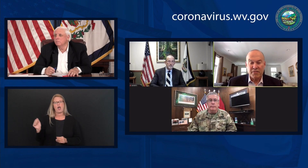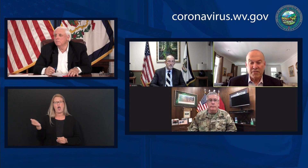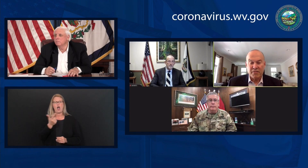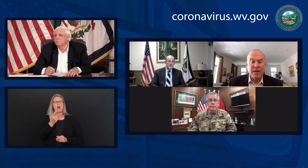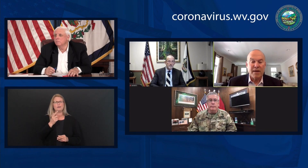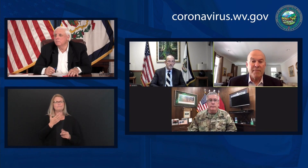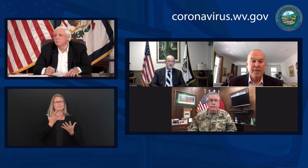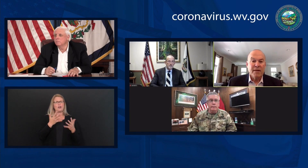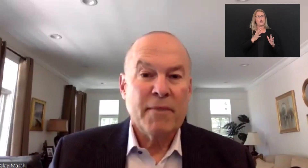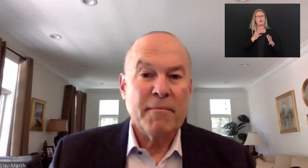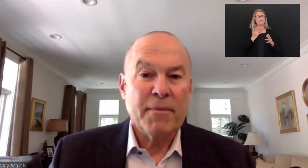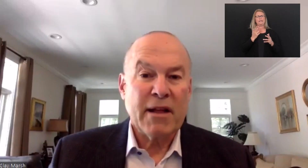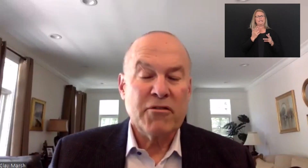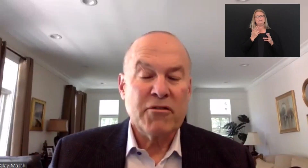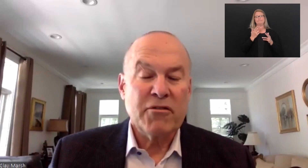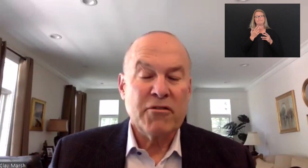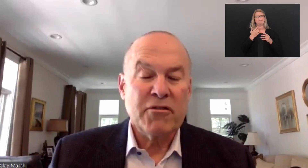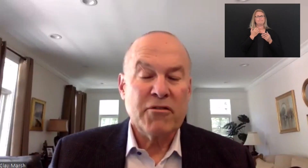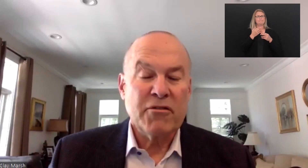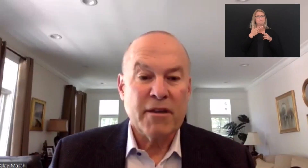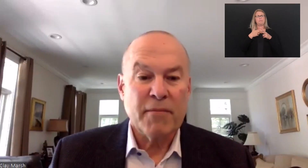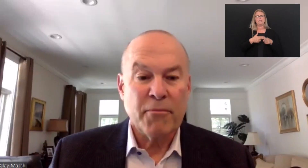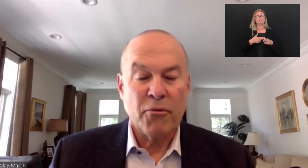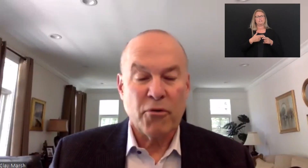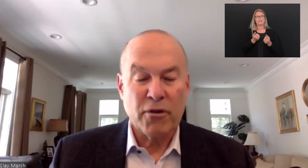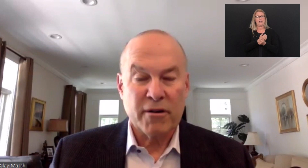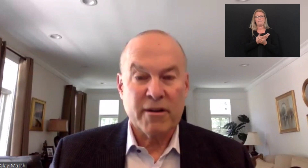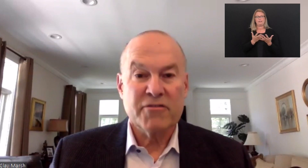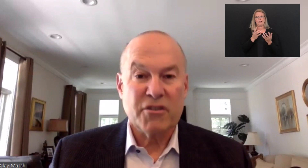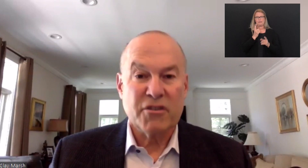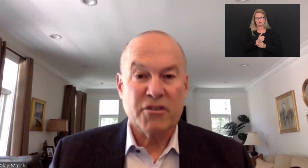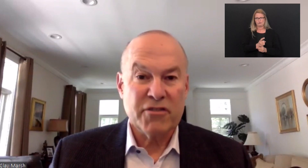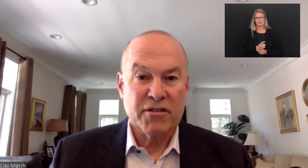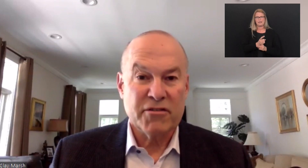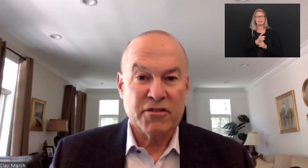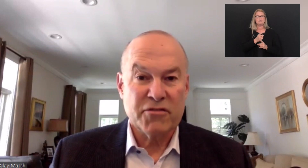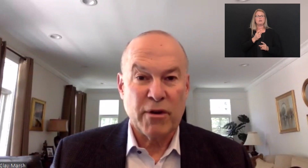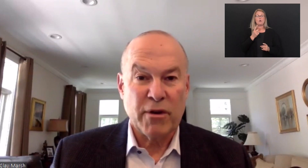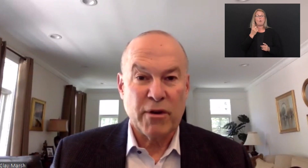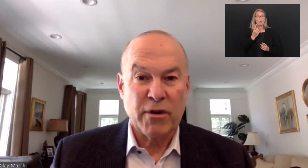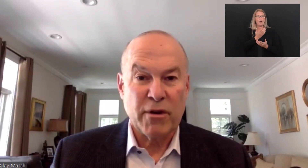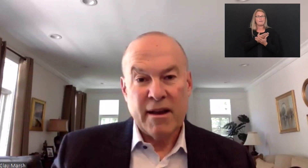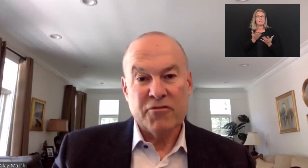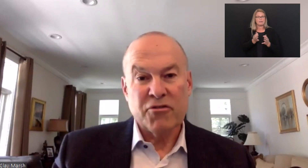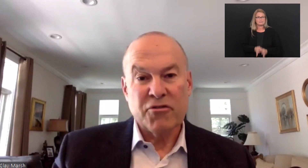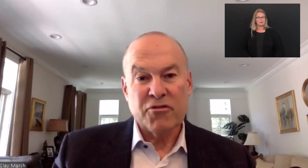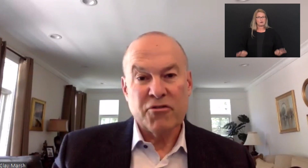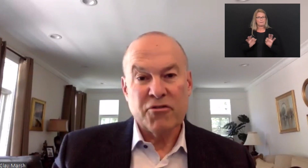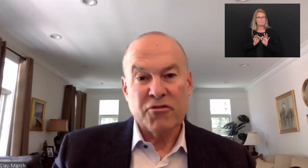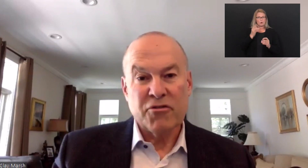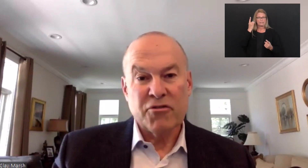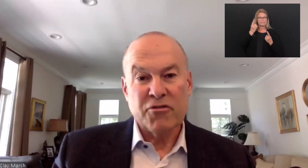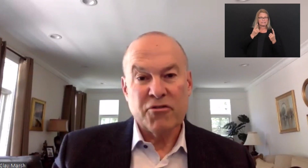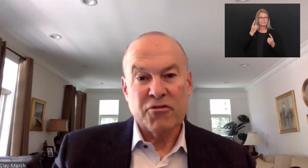I might have made. But I do think, Phil, one of the important considerations as we enter this